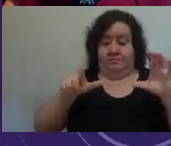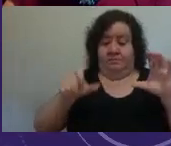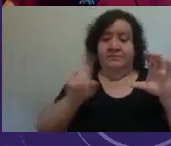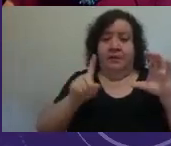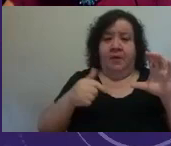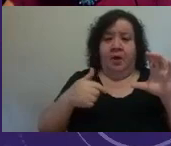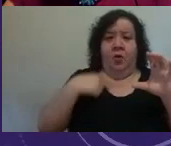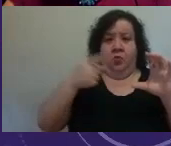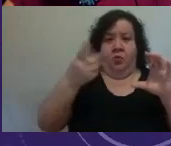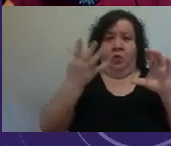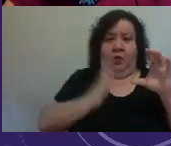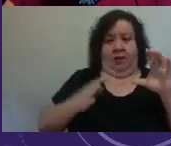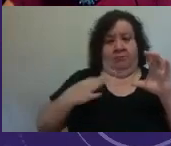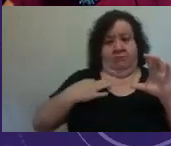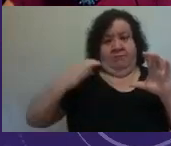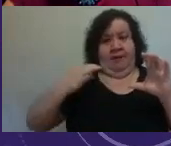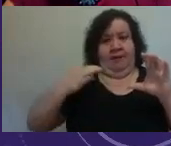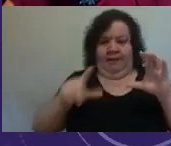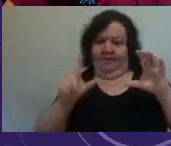please.